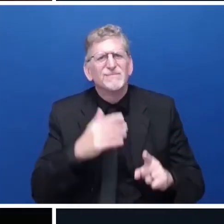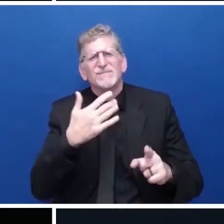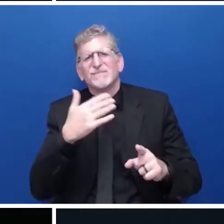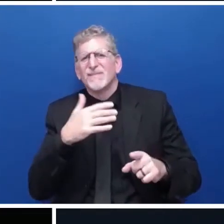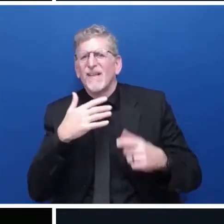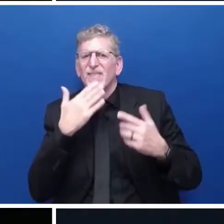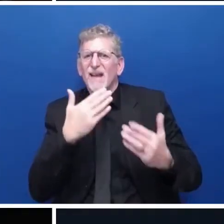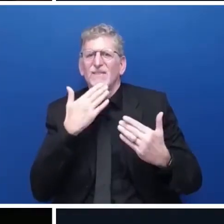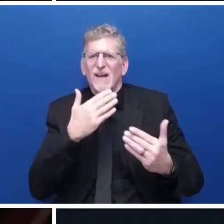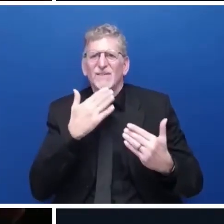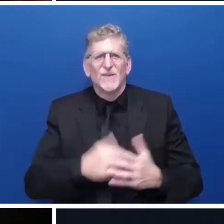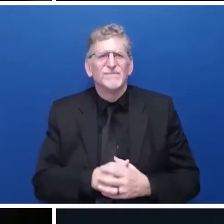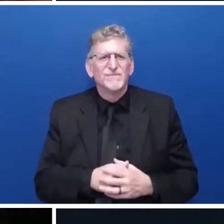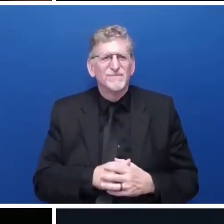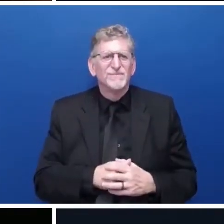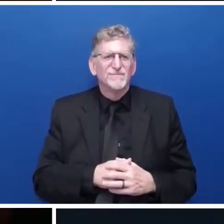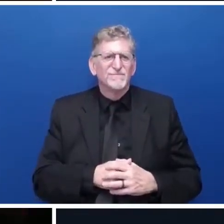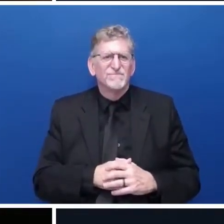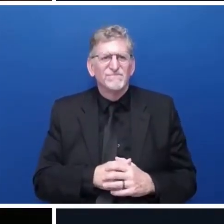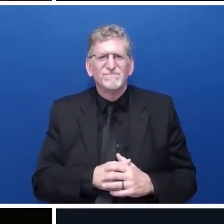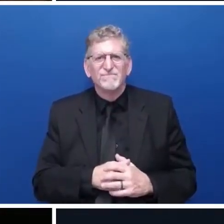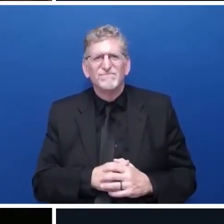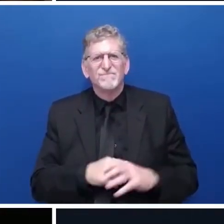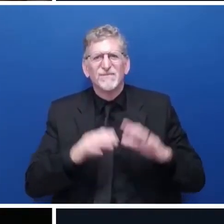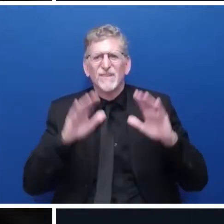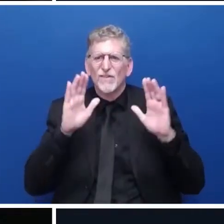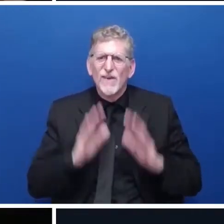great. That's great.